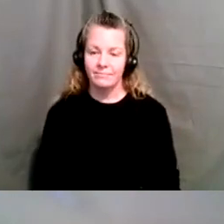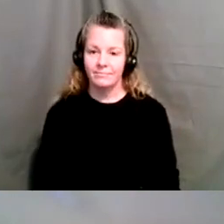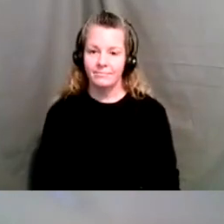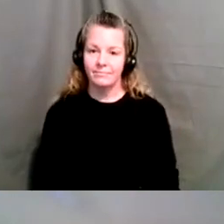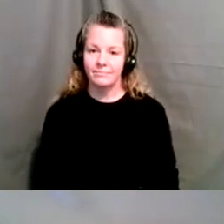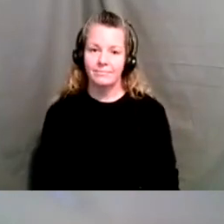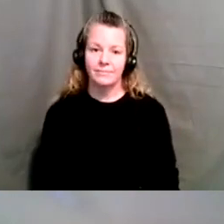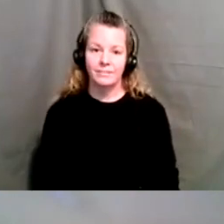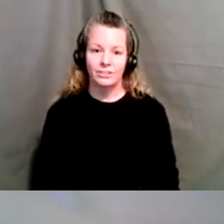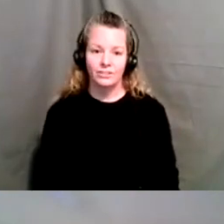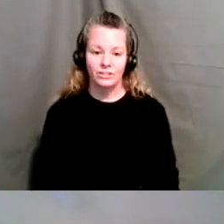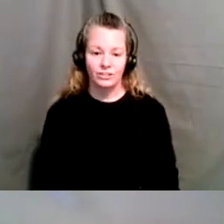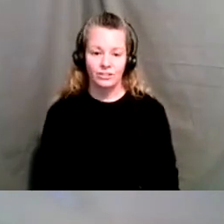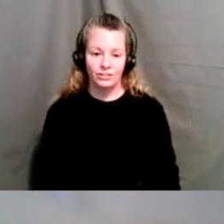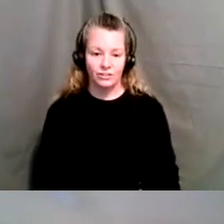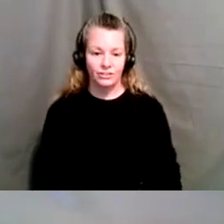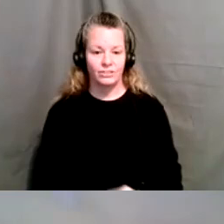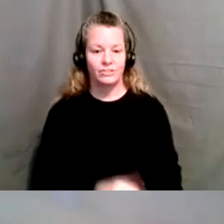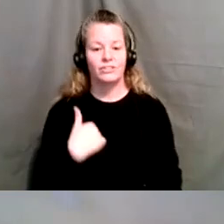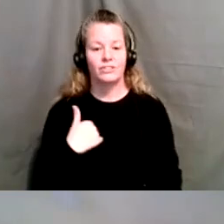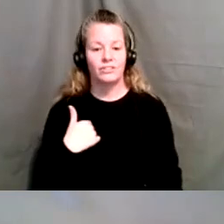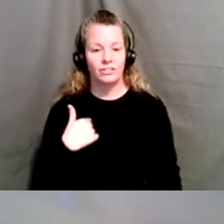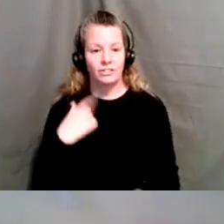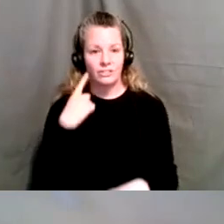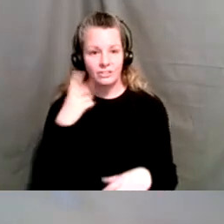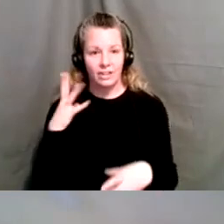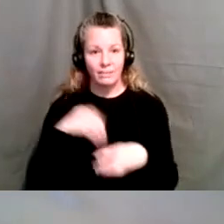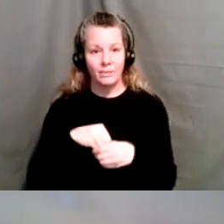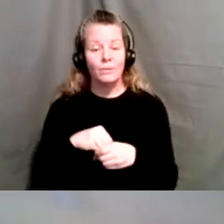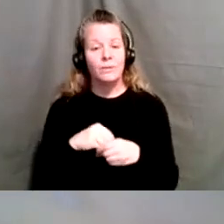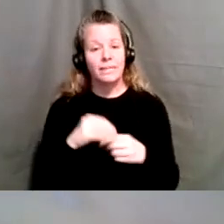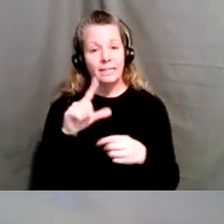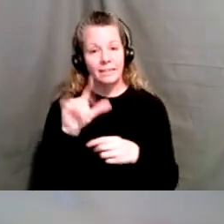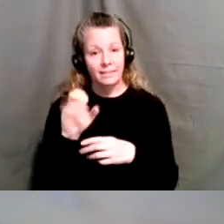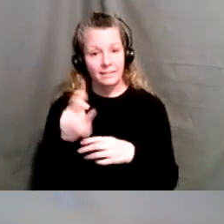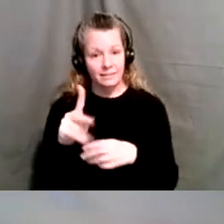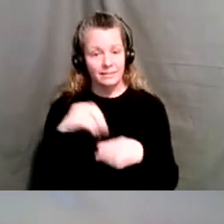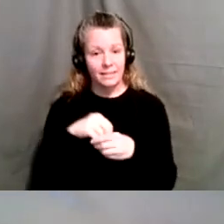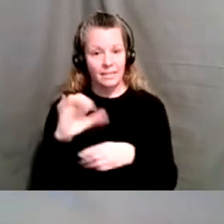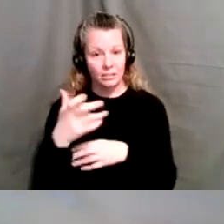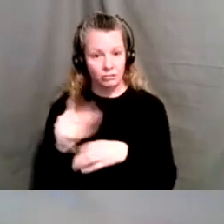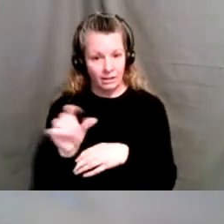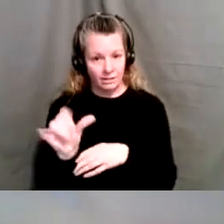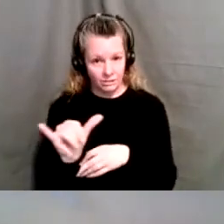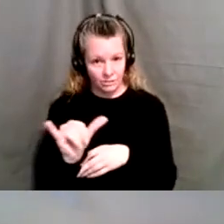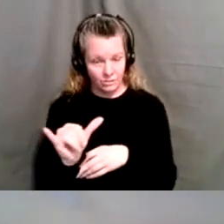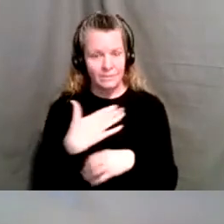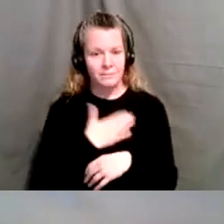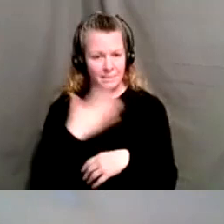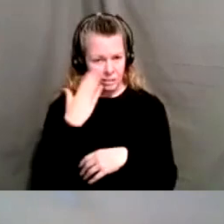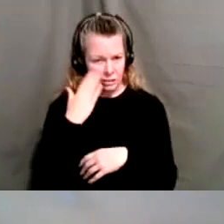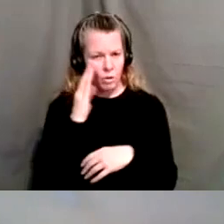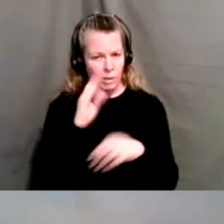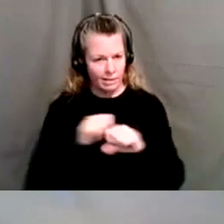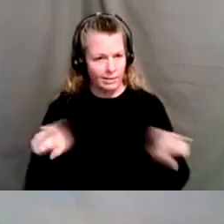I'm including some links in the chat as well. And please know that we will also send these links out to you